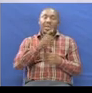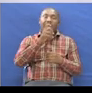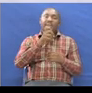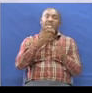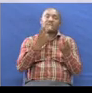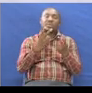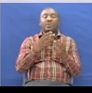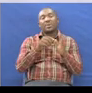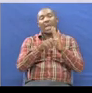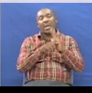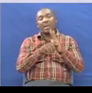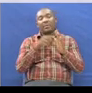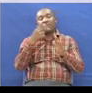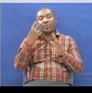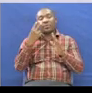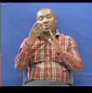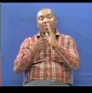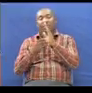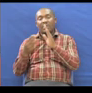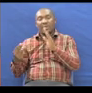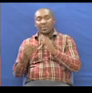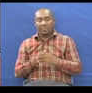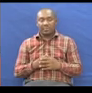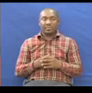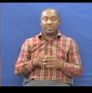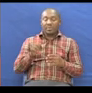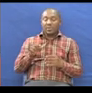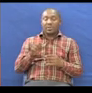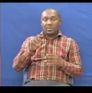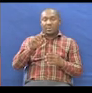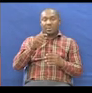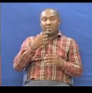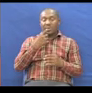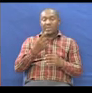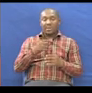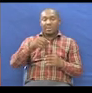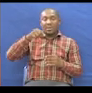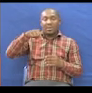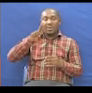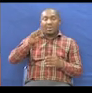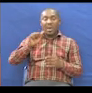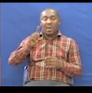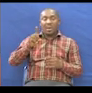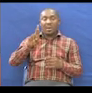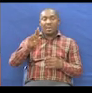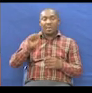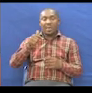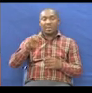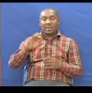equal to negative 2 over 3. That is what we call quadratic equations leading